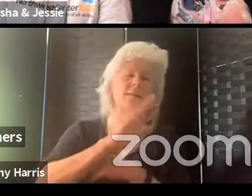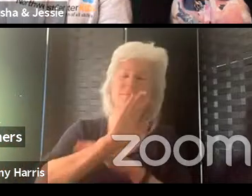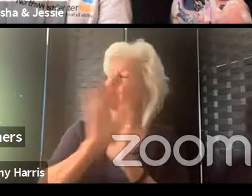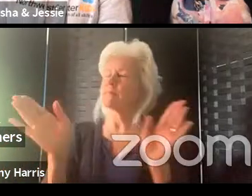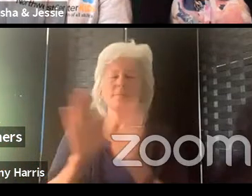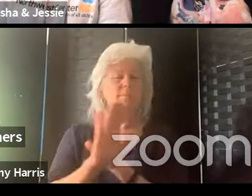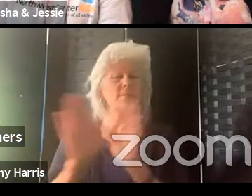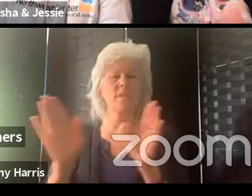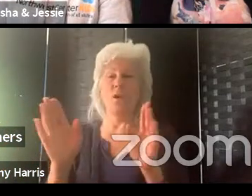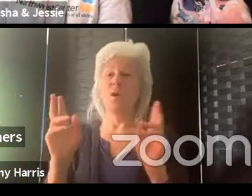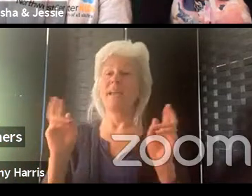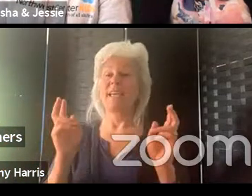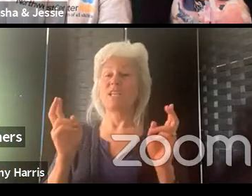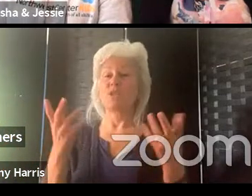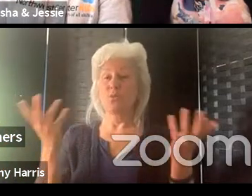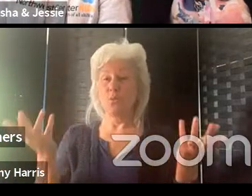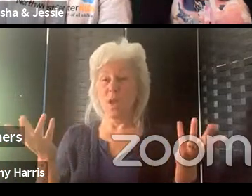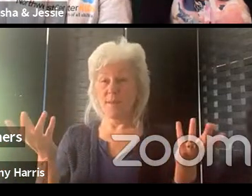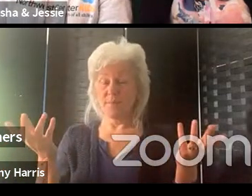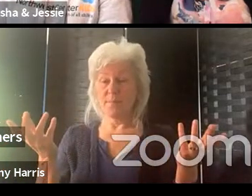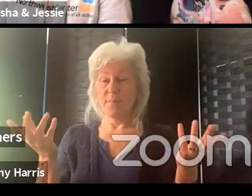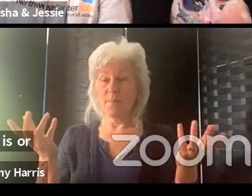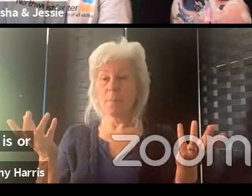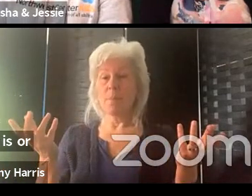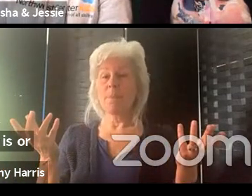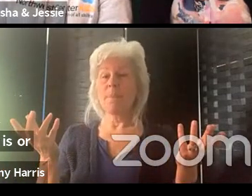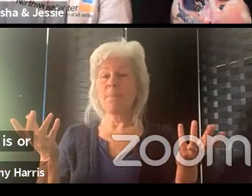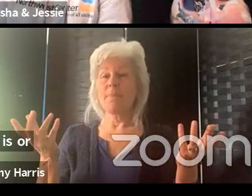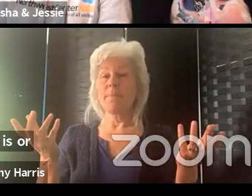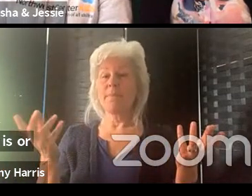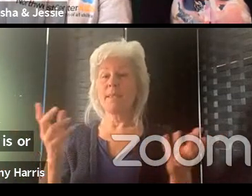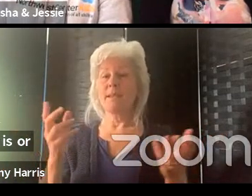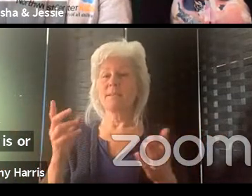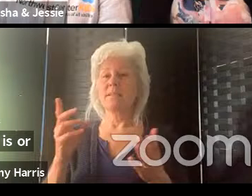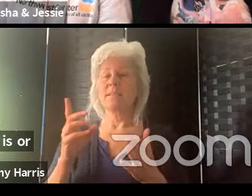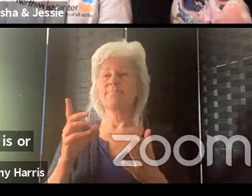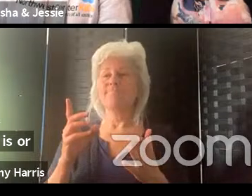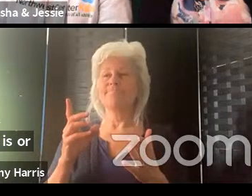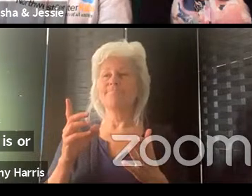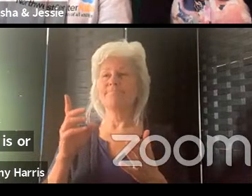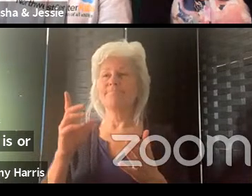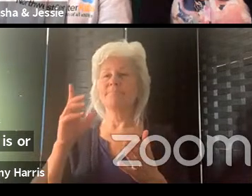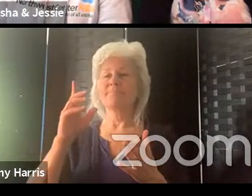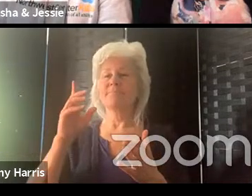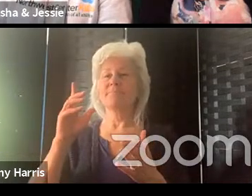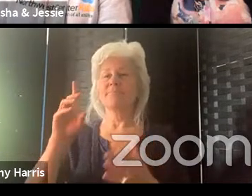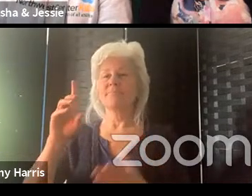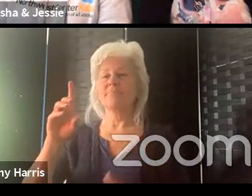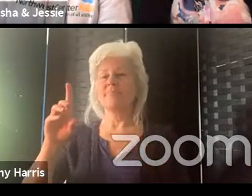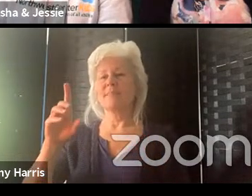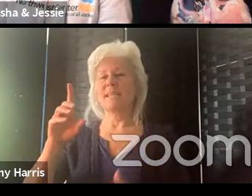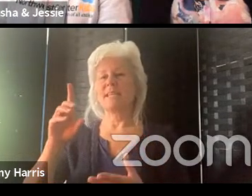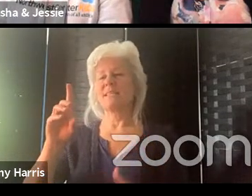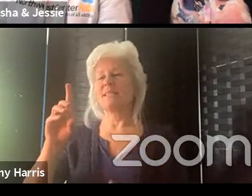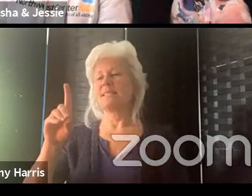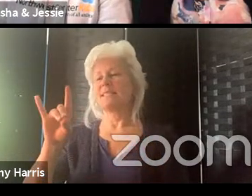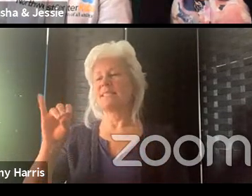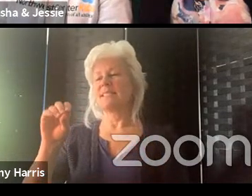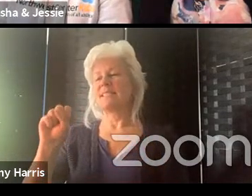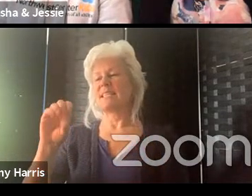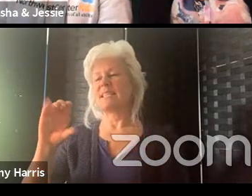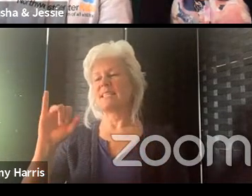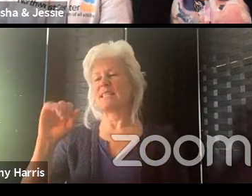issue that we do see a lot is discipline. More clearly, the adult response to children